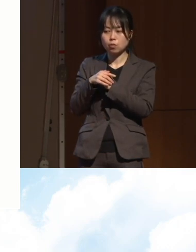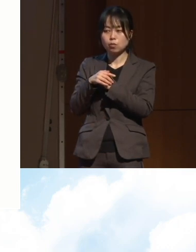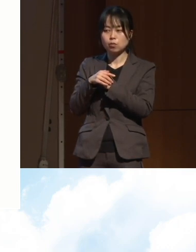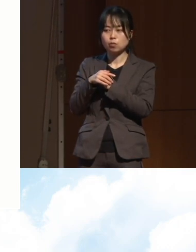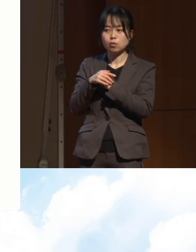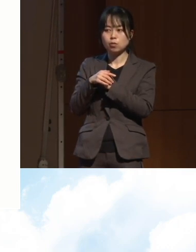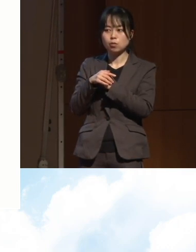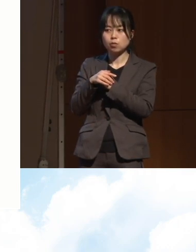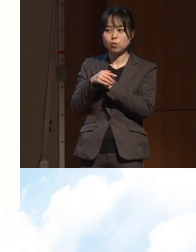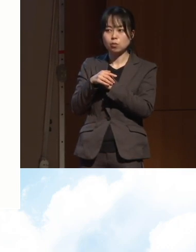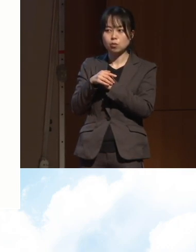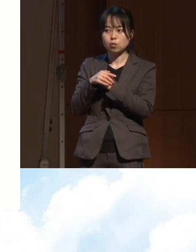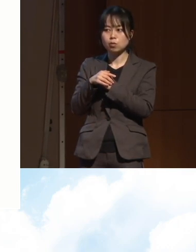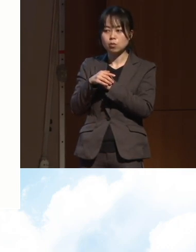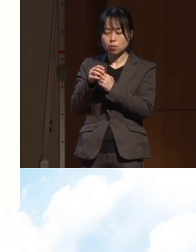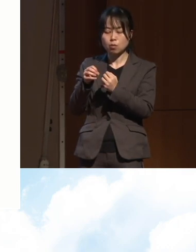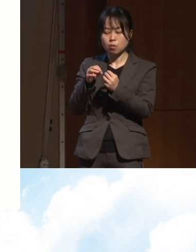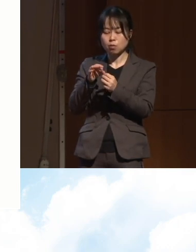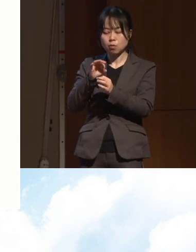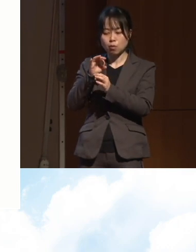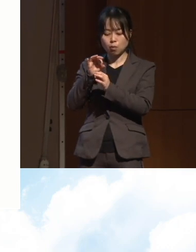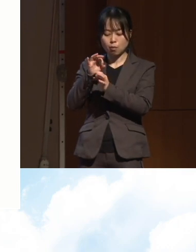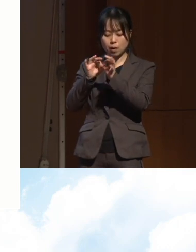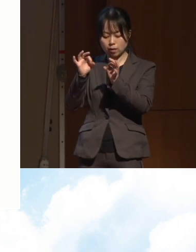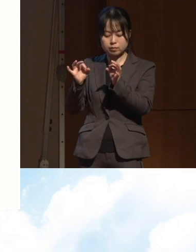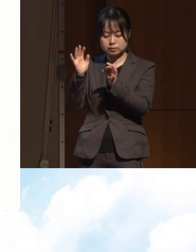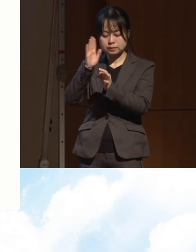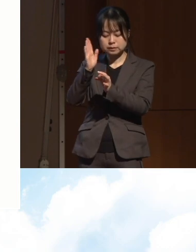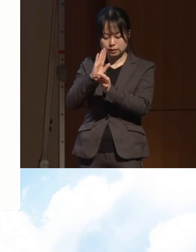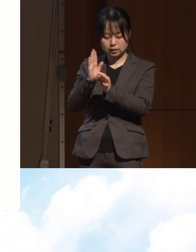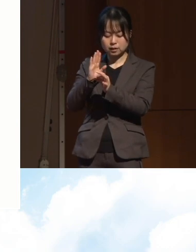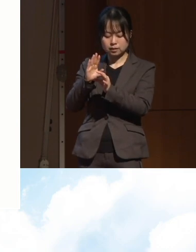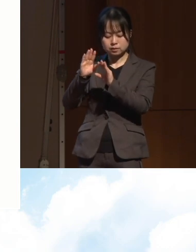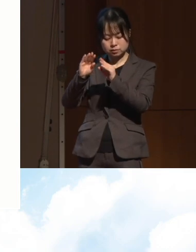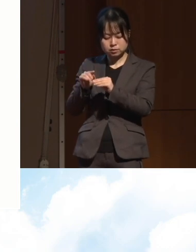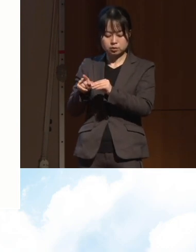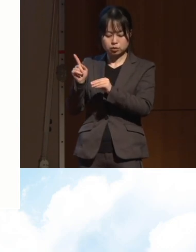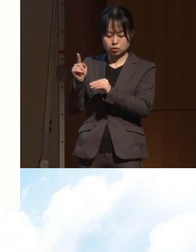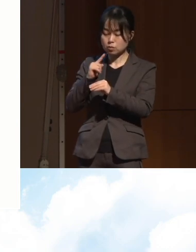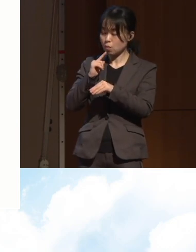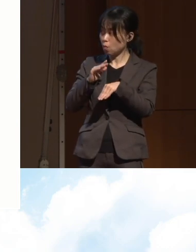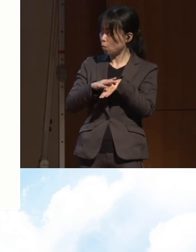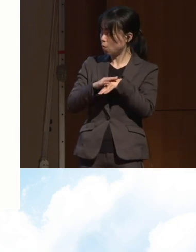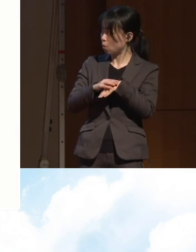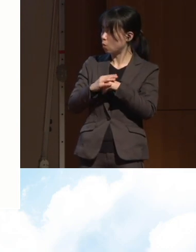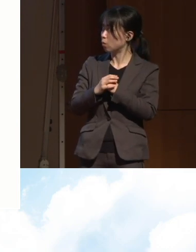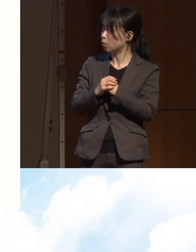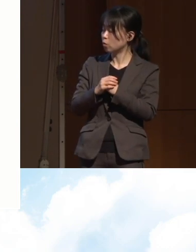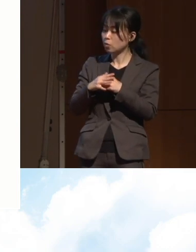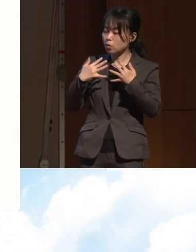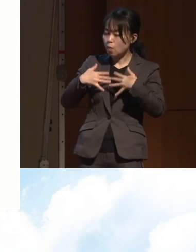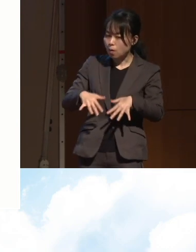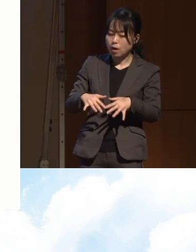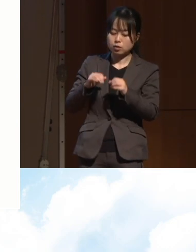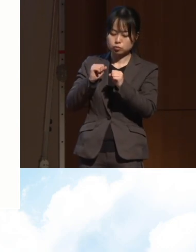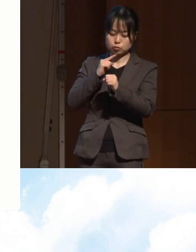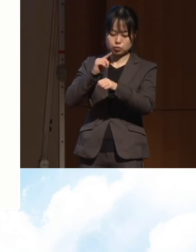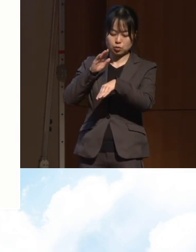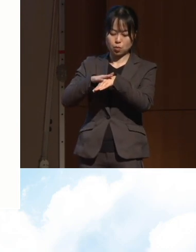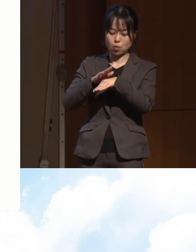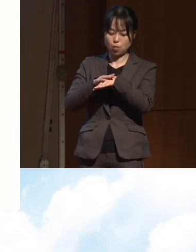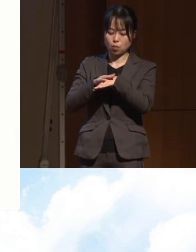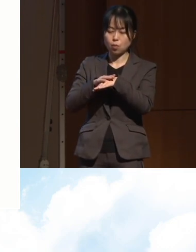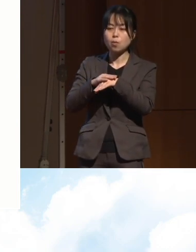them. Attenuated viruses tend to generate very broad immune responses. So you